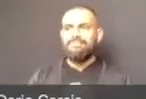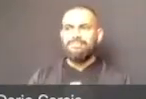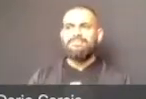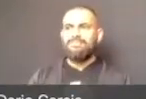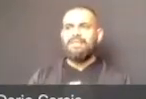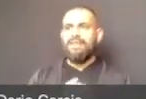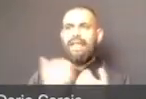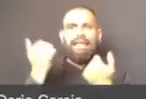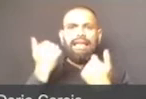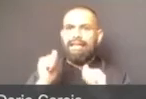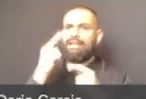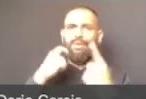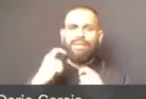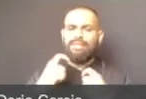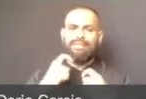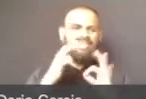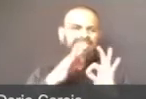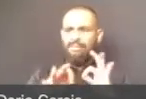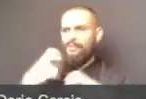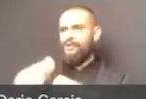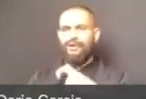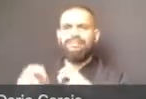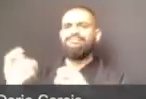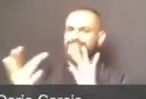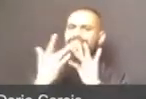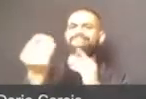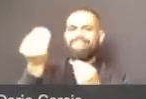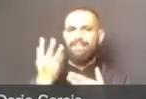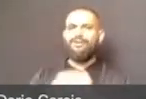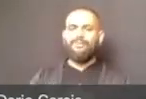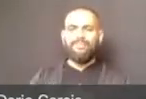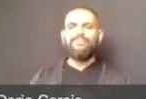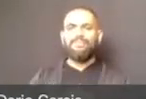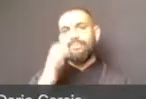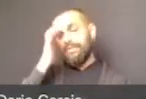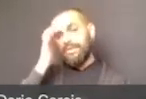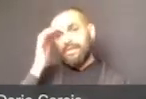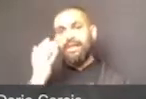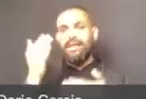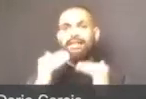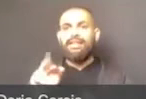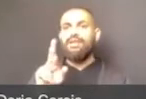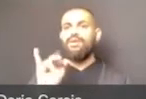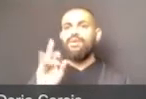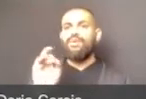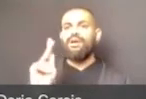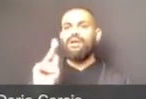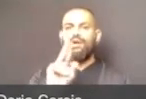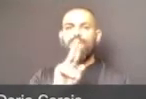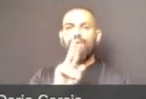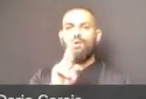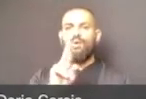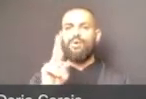or too hard. You please engage us, and we're here to help you. Next, we have Rick Urrutia, and he's going to